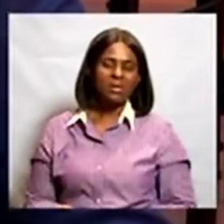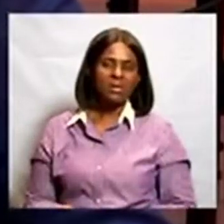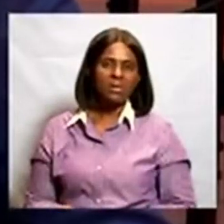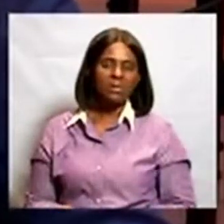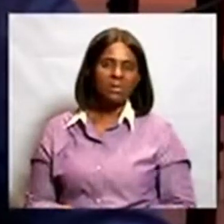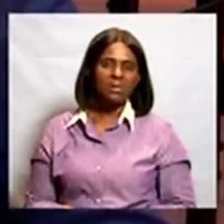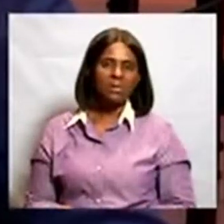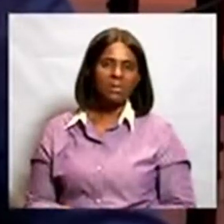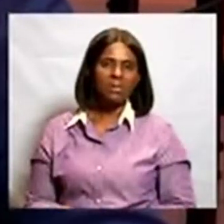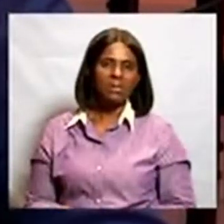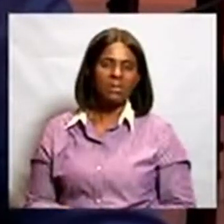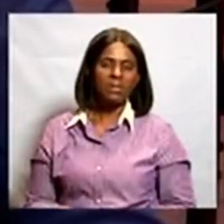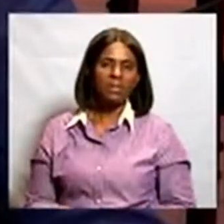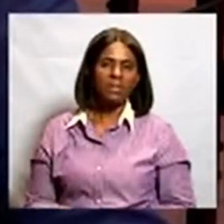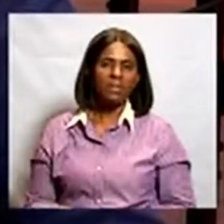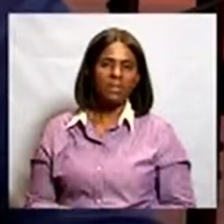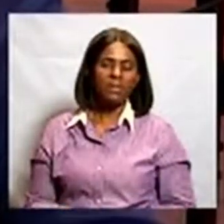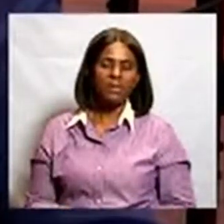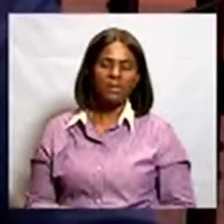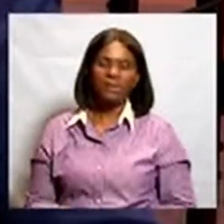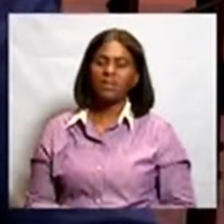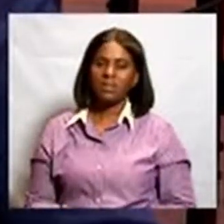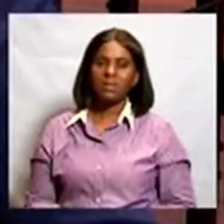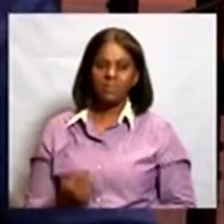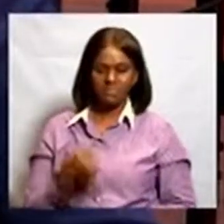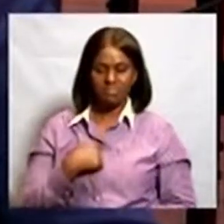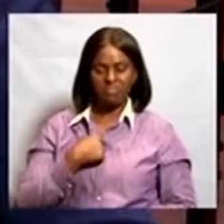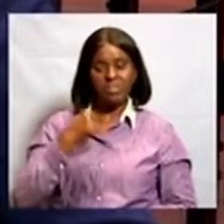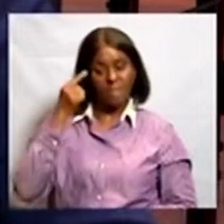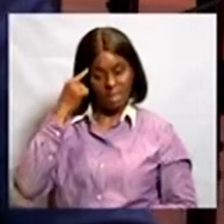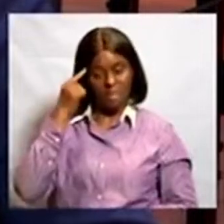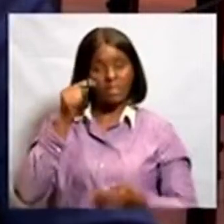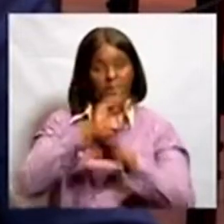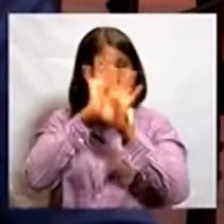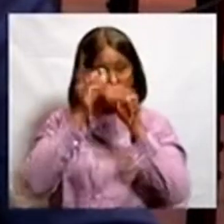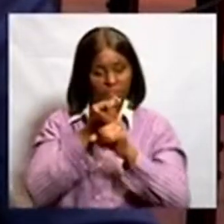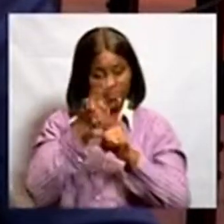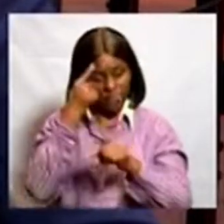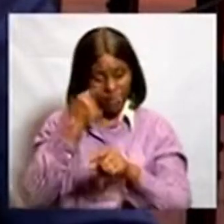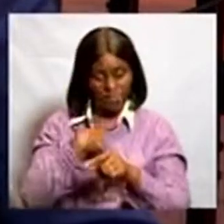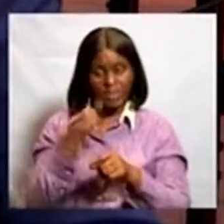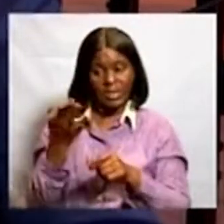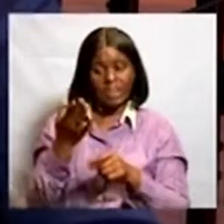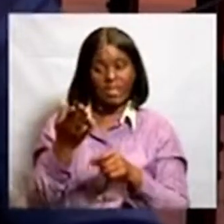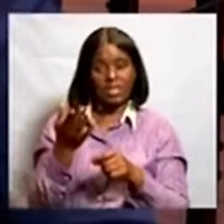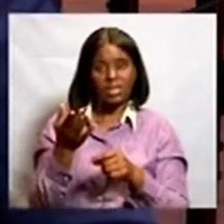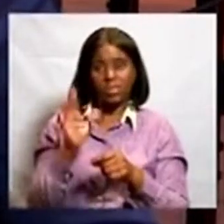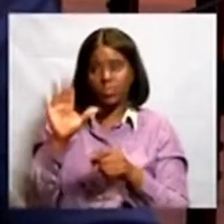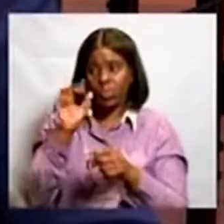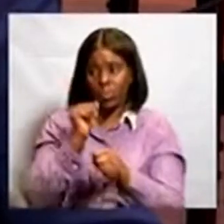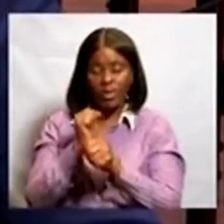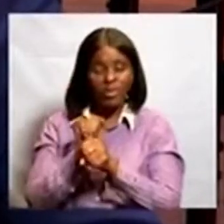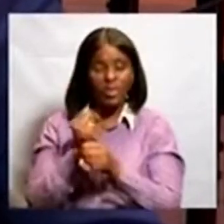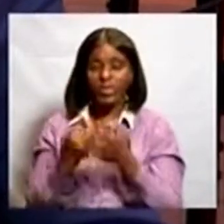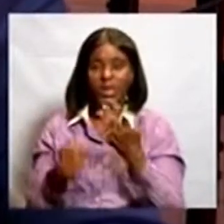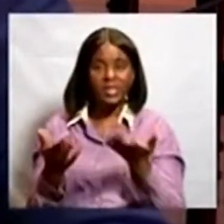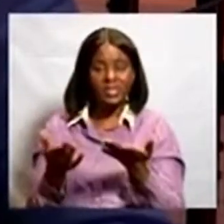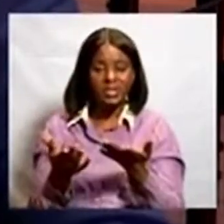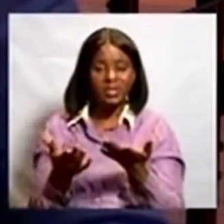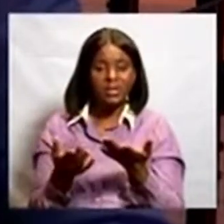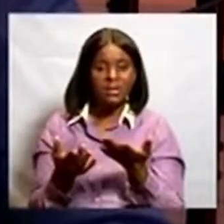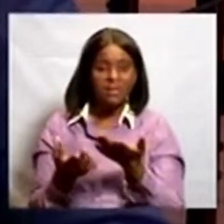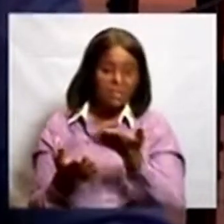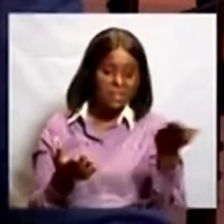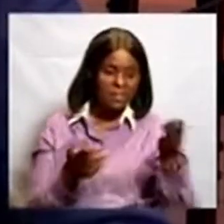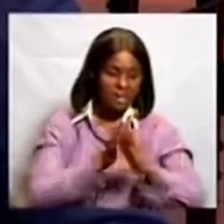I think it is clear from there. what effort, so that